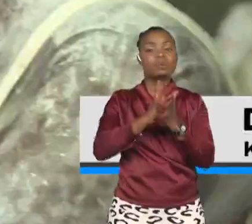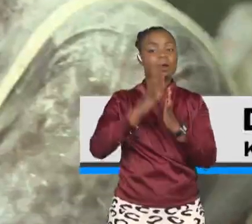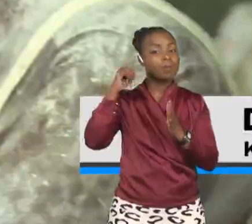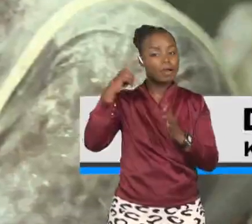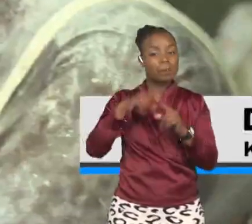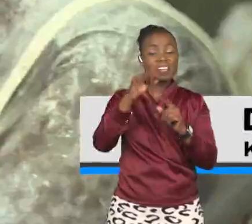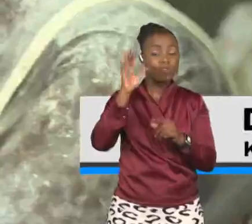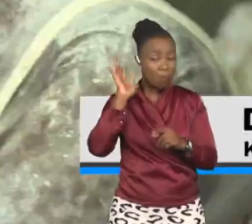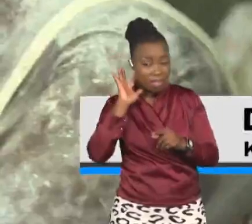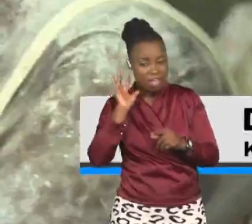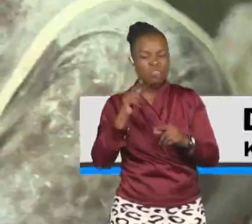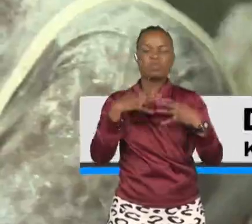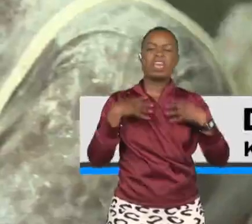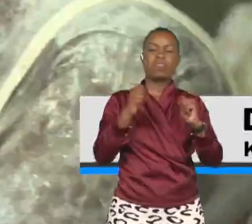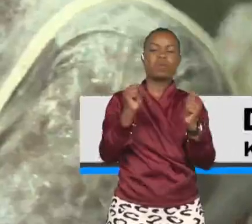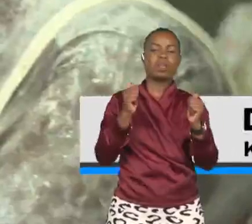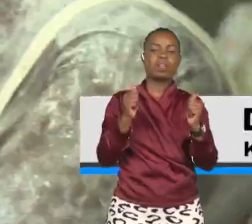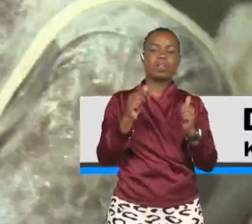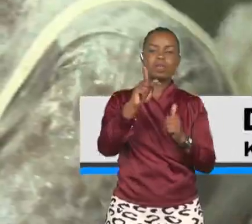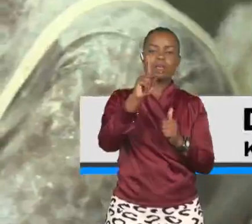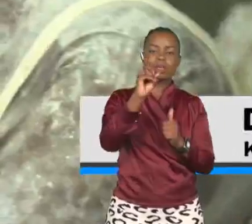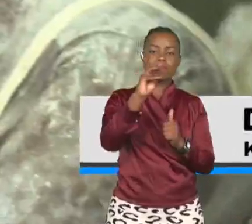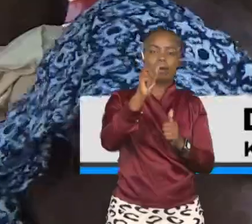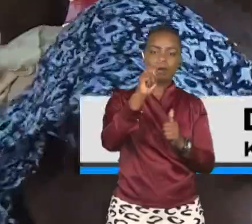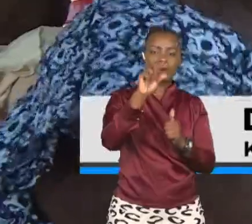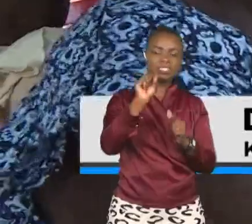heal. The commands cannot disappear.